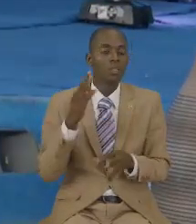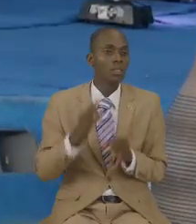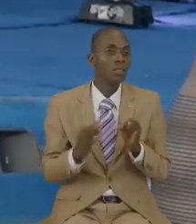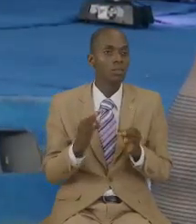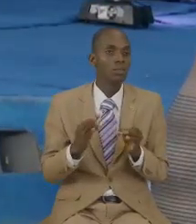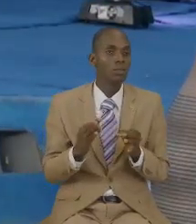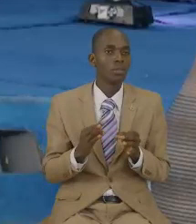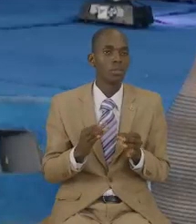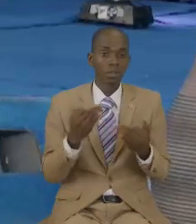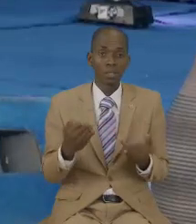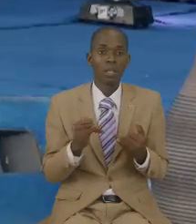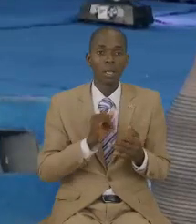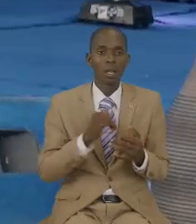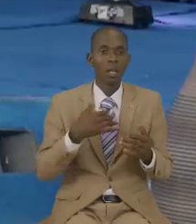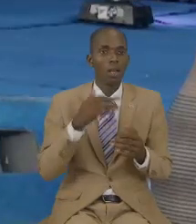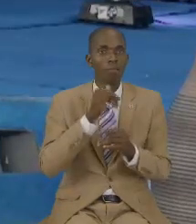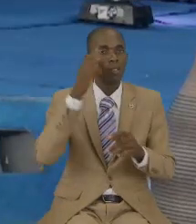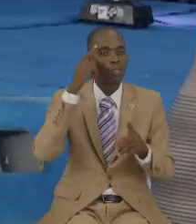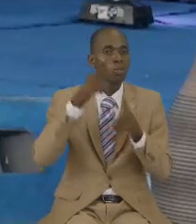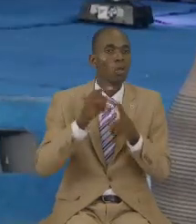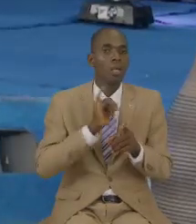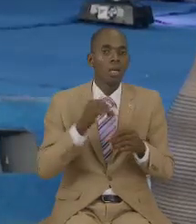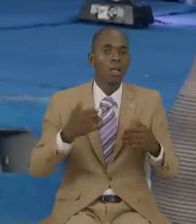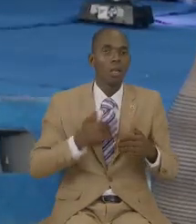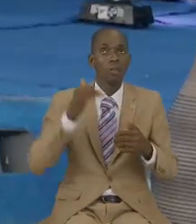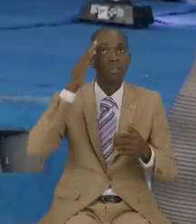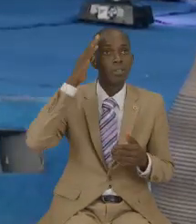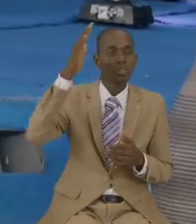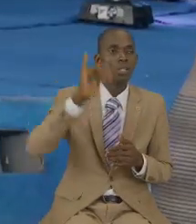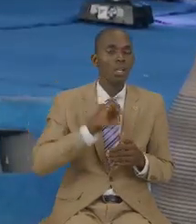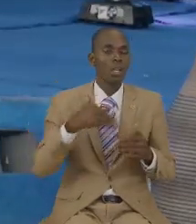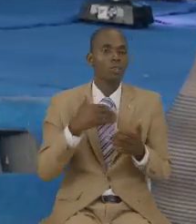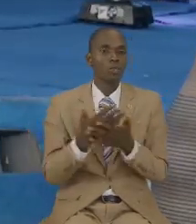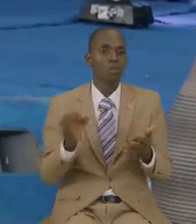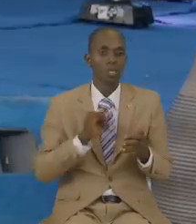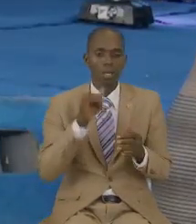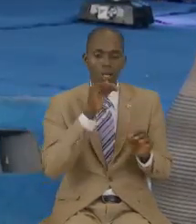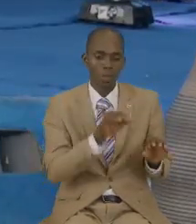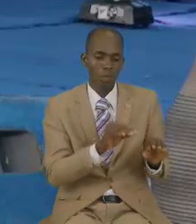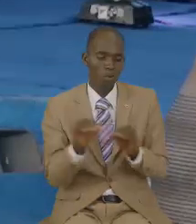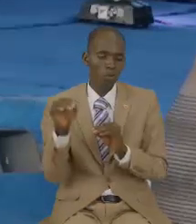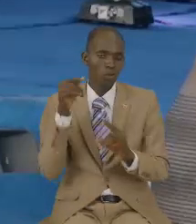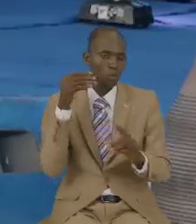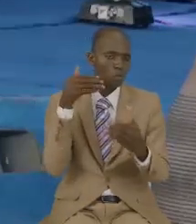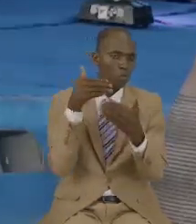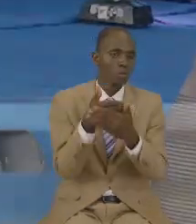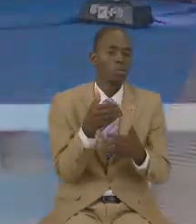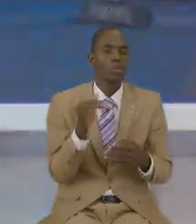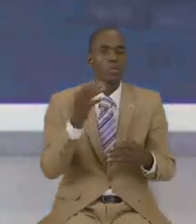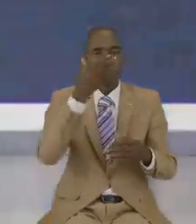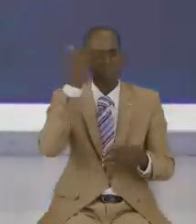goal, and I have a destination, and I have something I am moving towards. It says, forgetting those things which